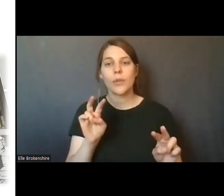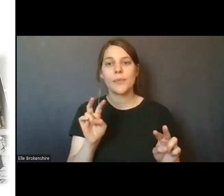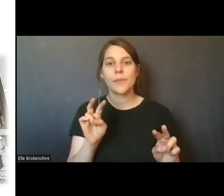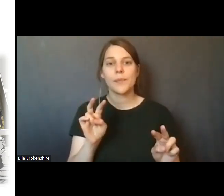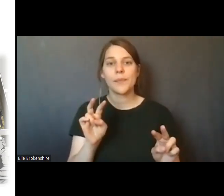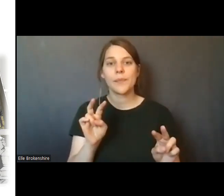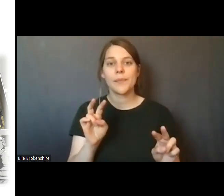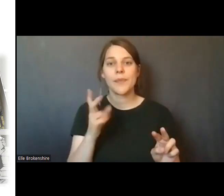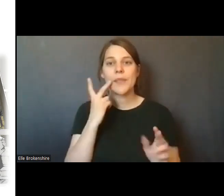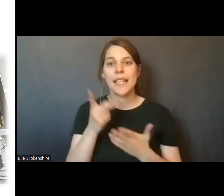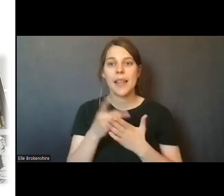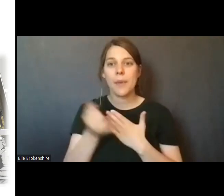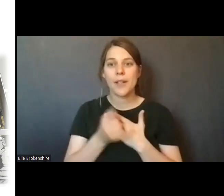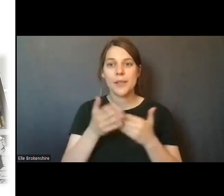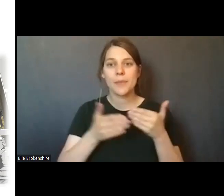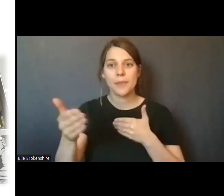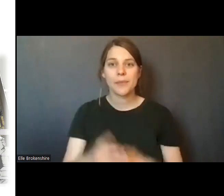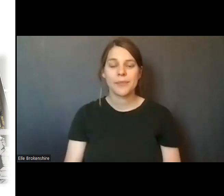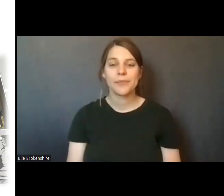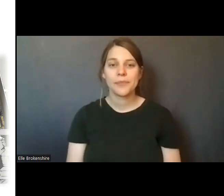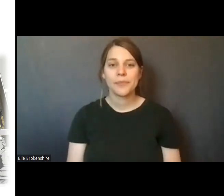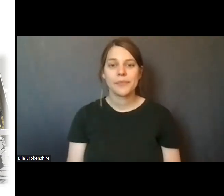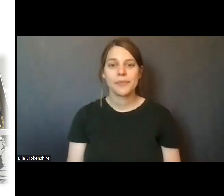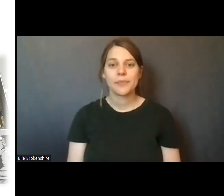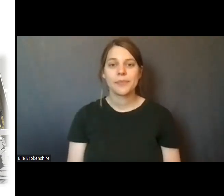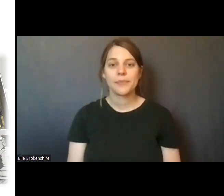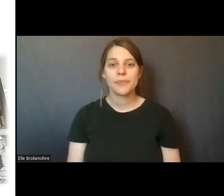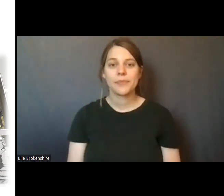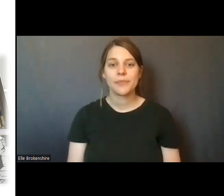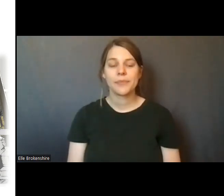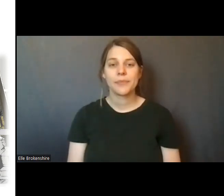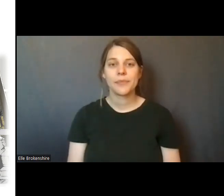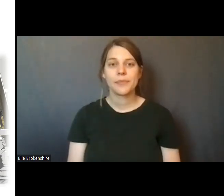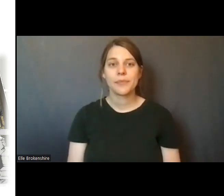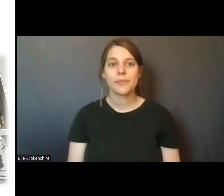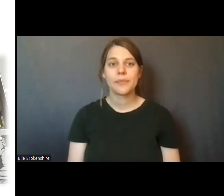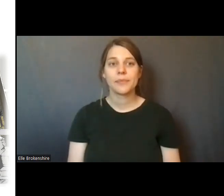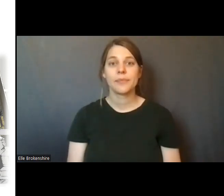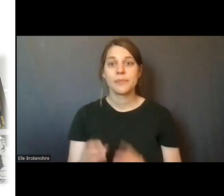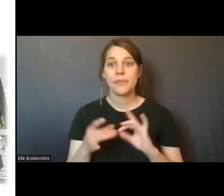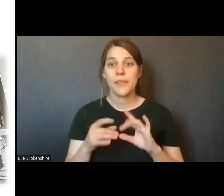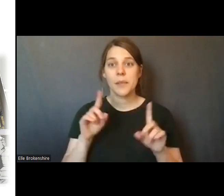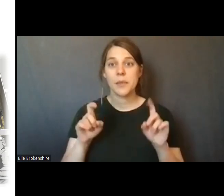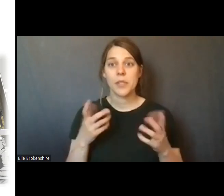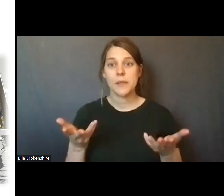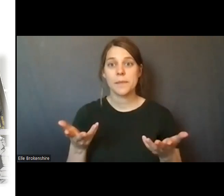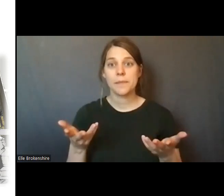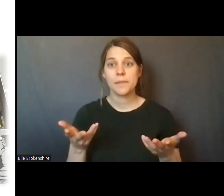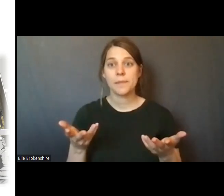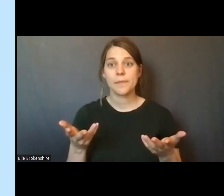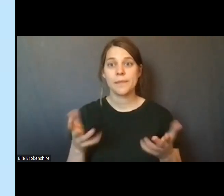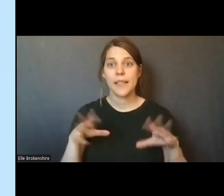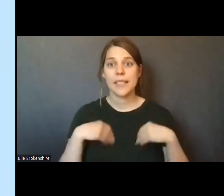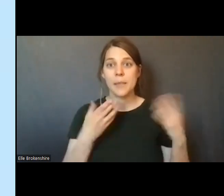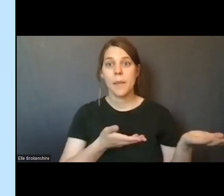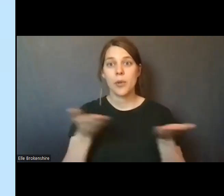the project move forward. So, unless there's any other comments or questions, can entertain a motion.